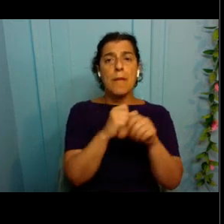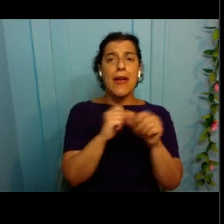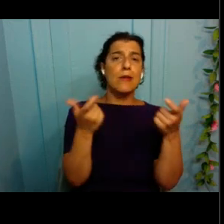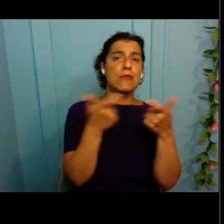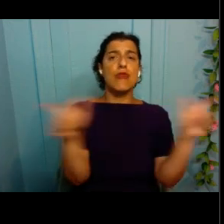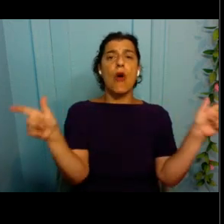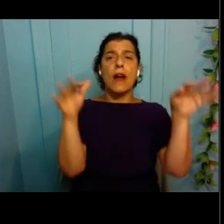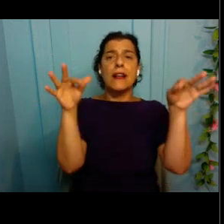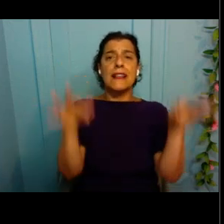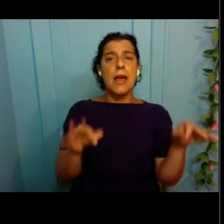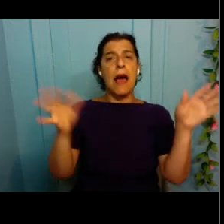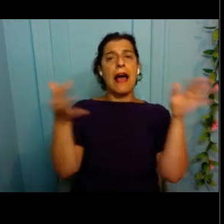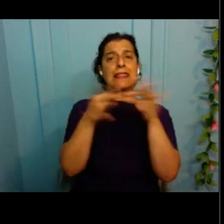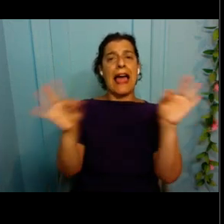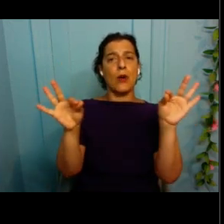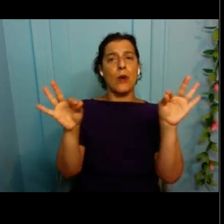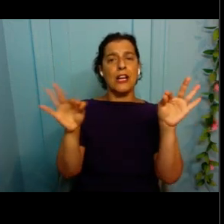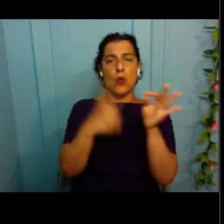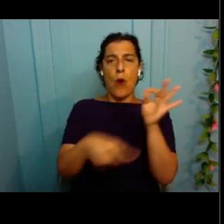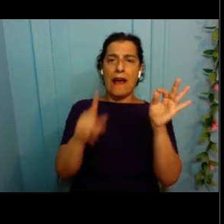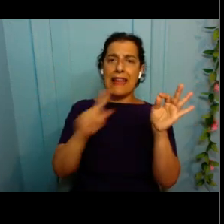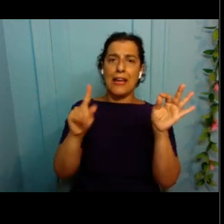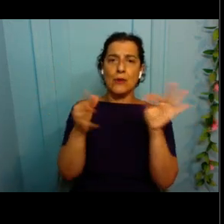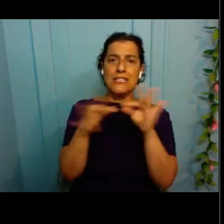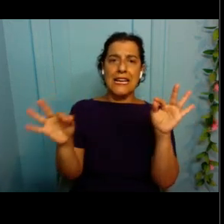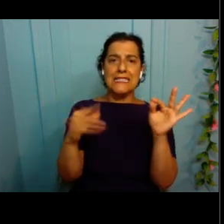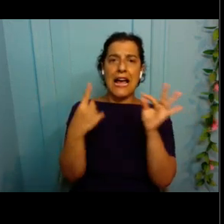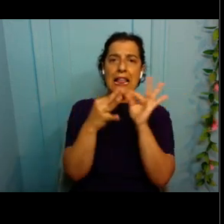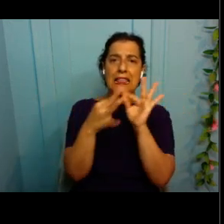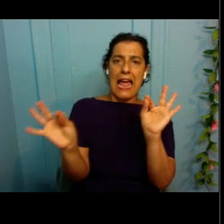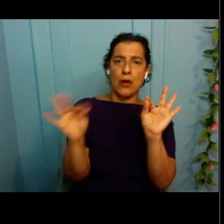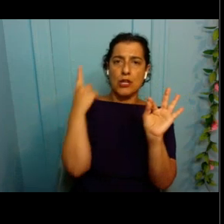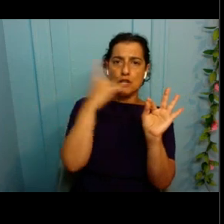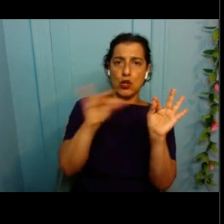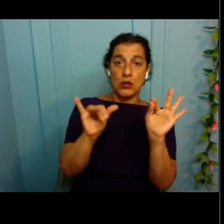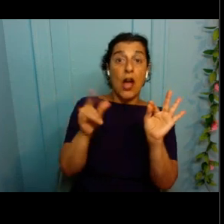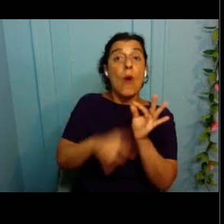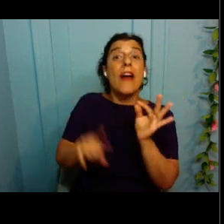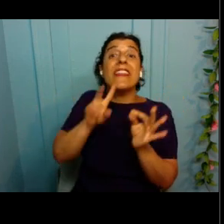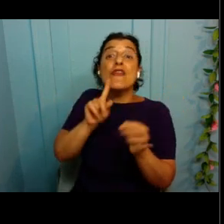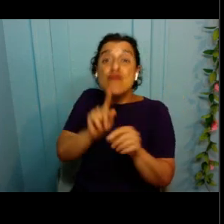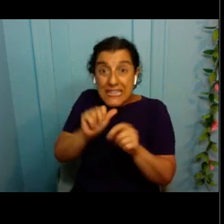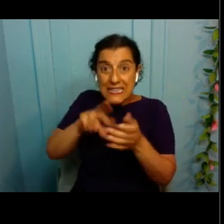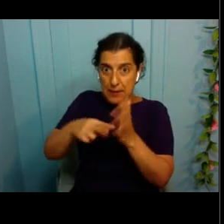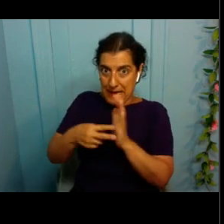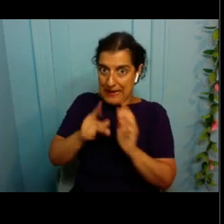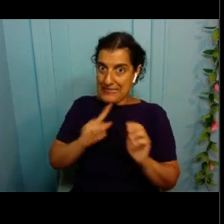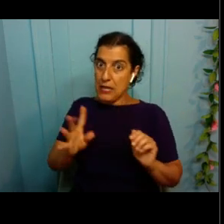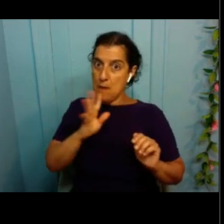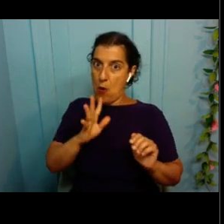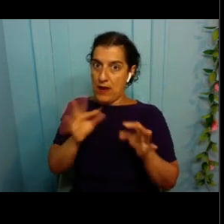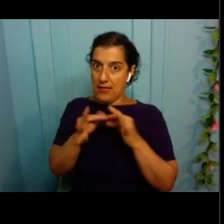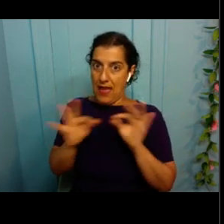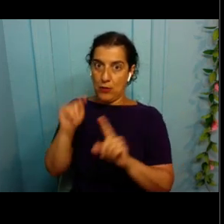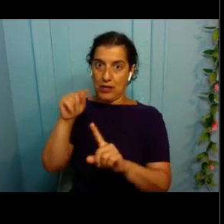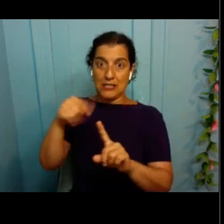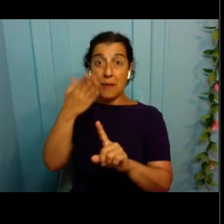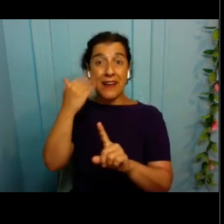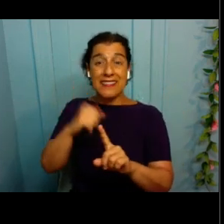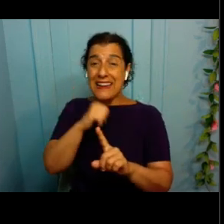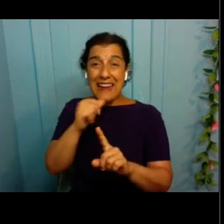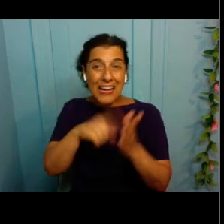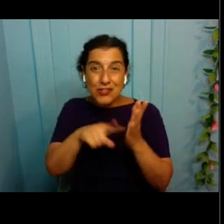what language does or what language looks like. And what they really mean is what spoken language does. because they haven't even